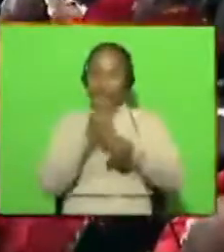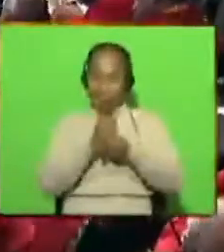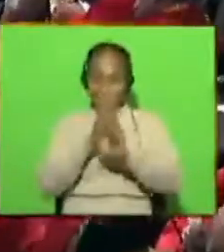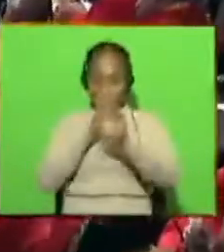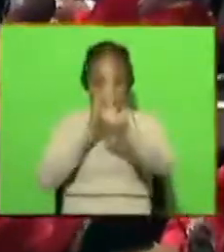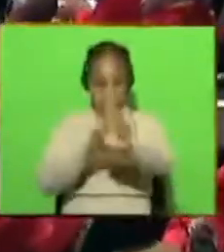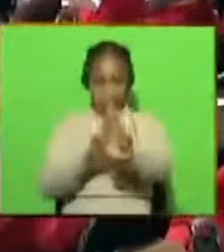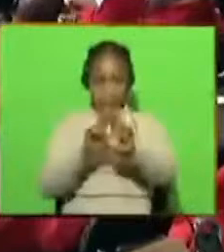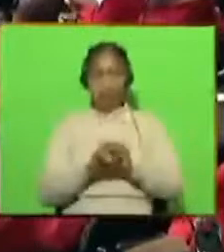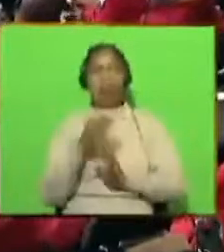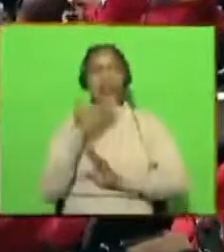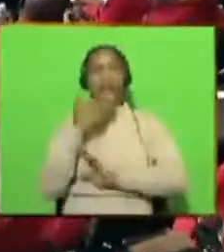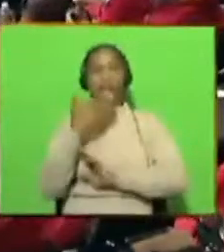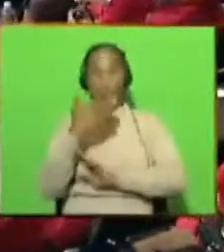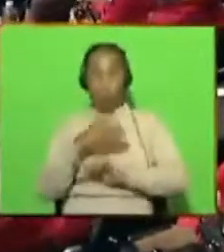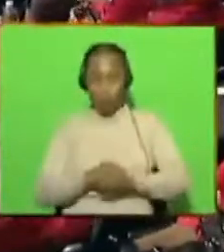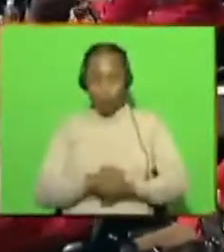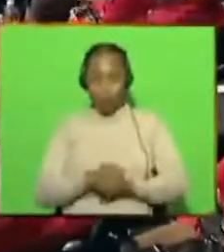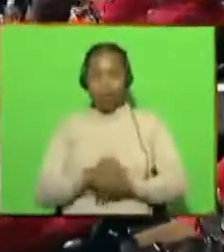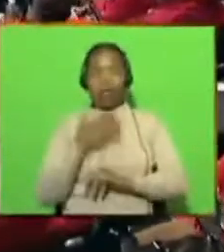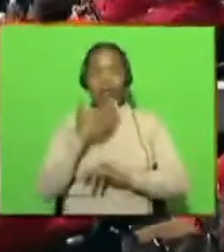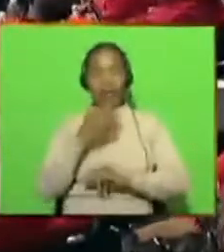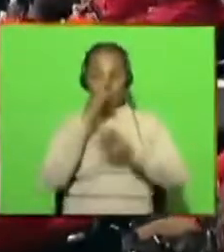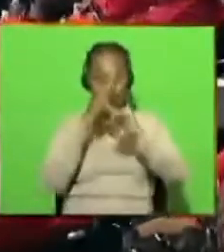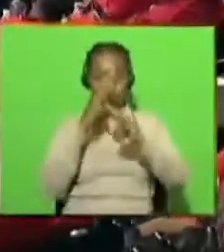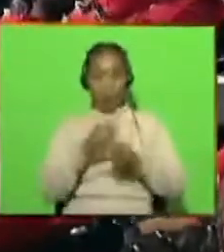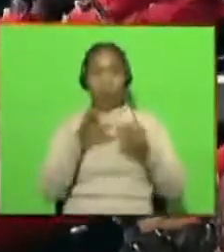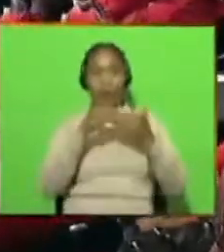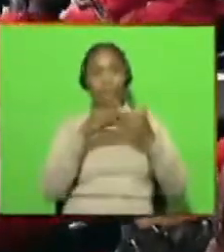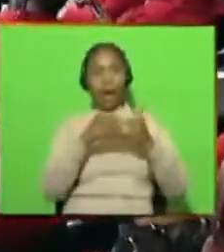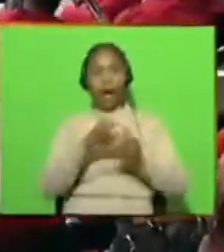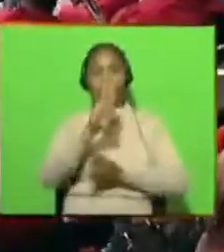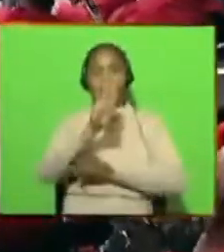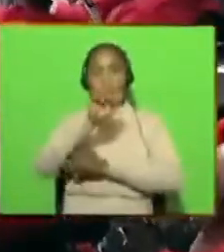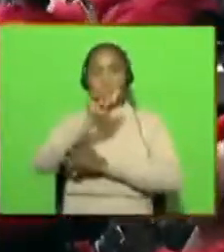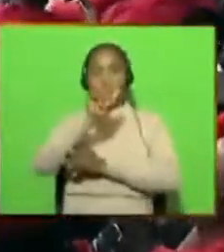Thank you, Honorable Member Bosa.